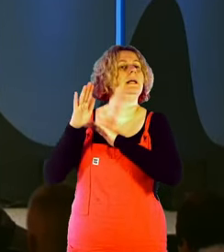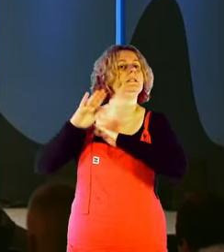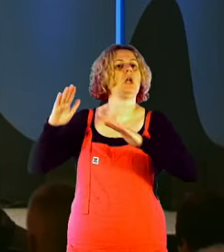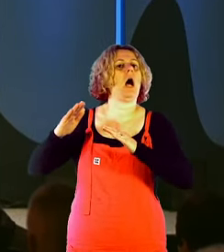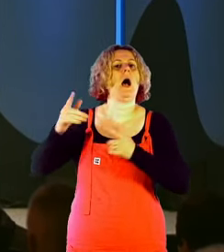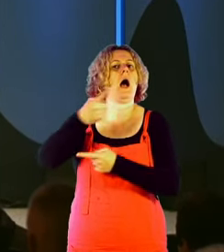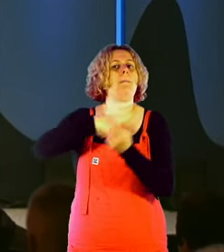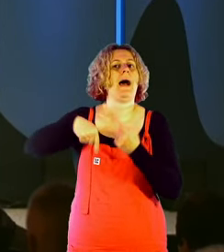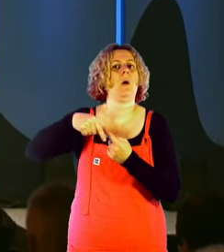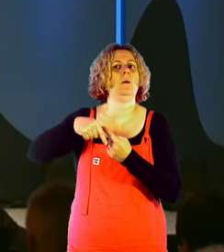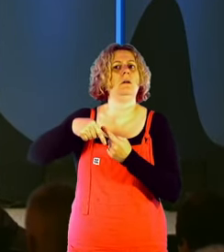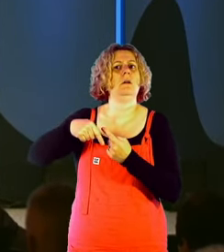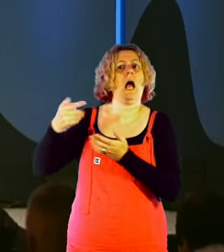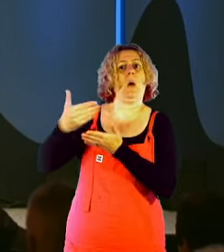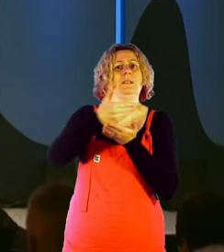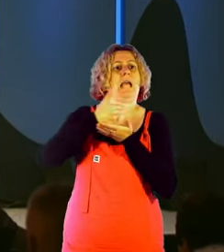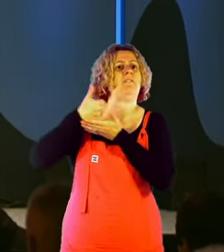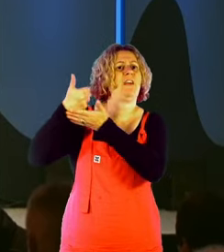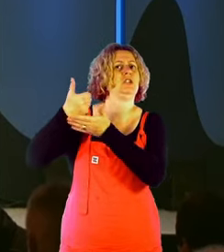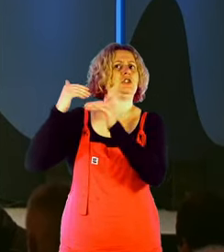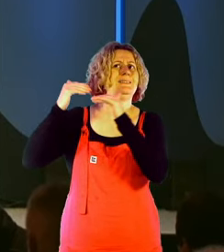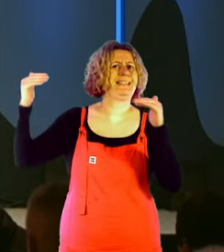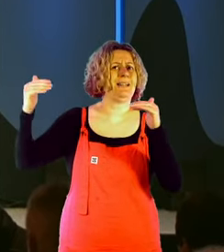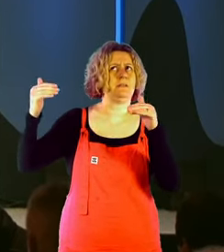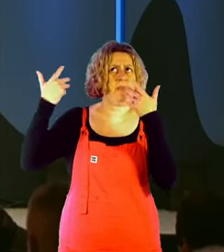be about our